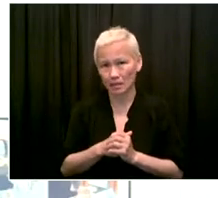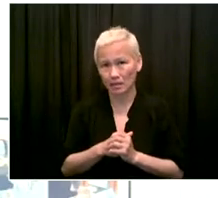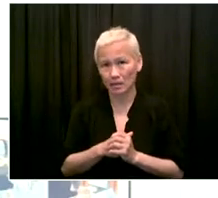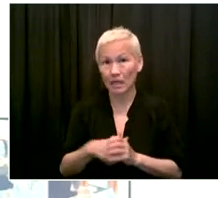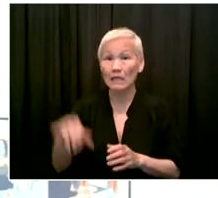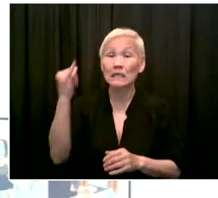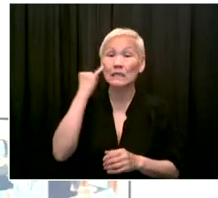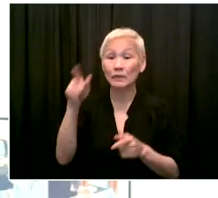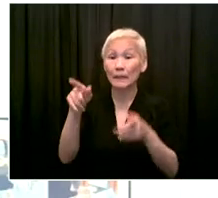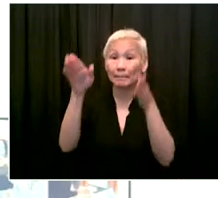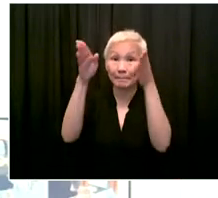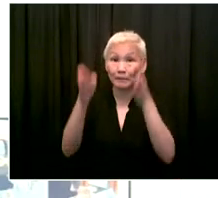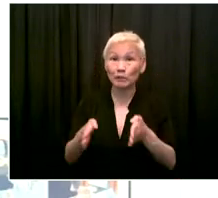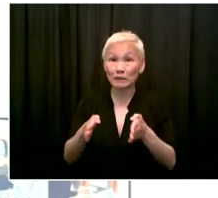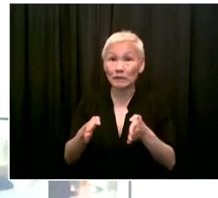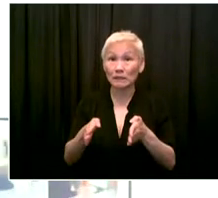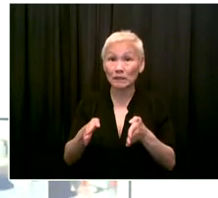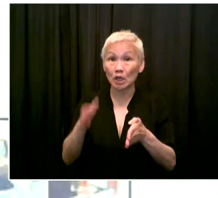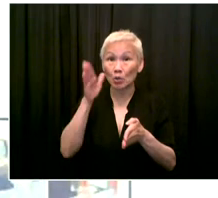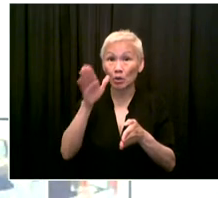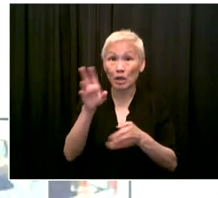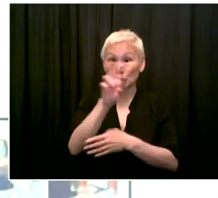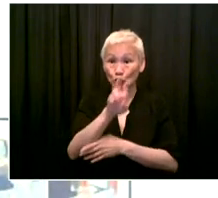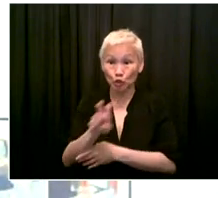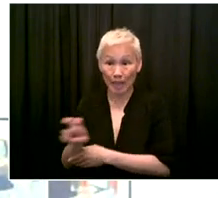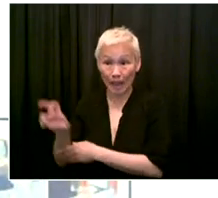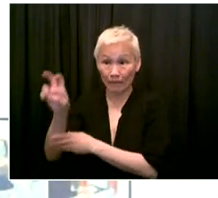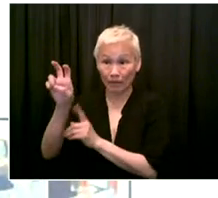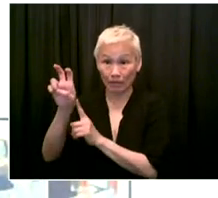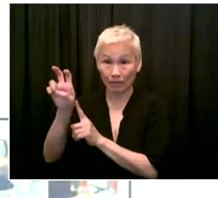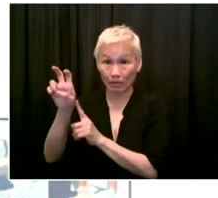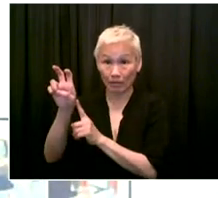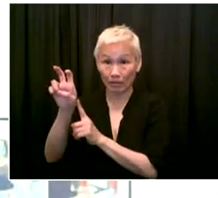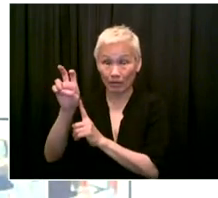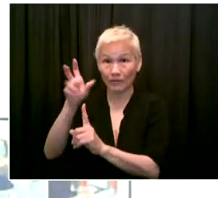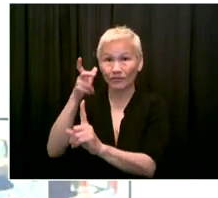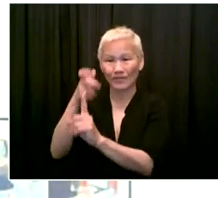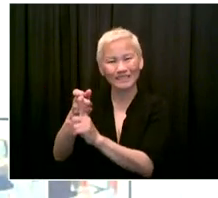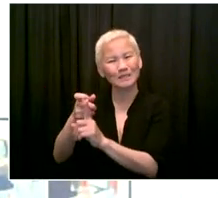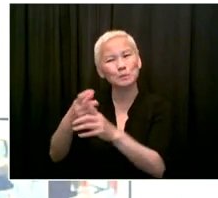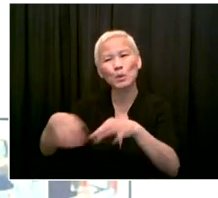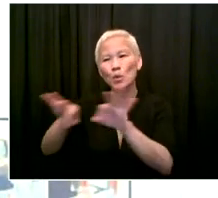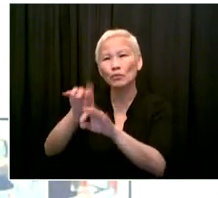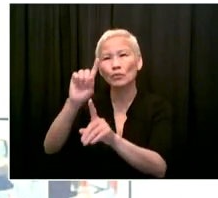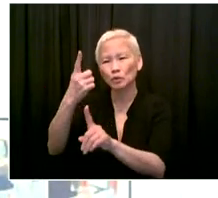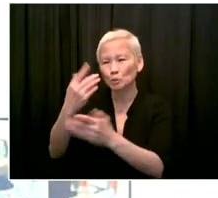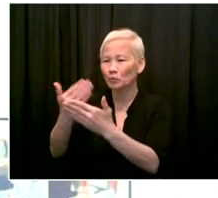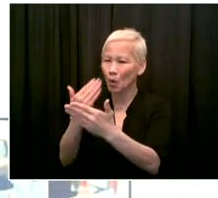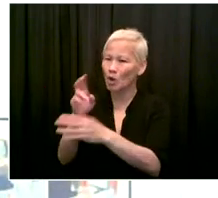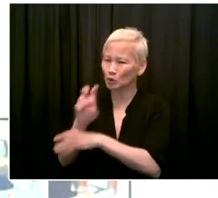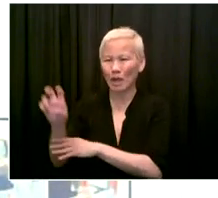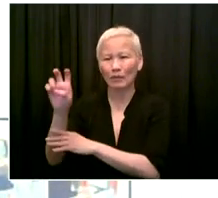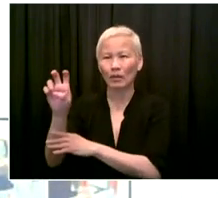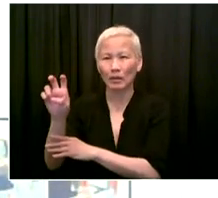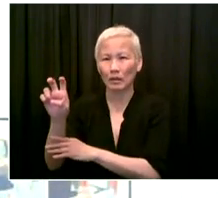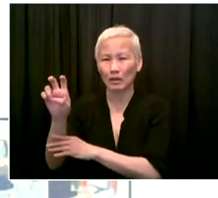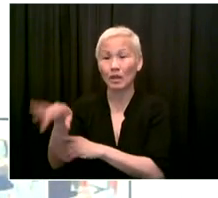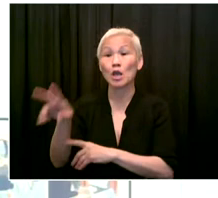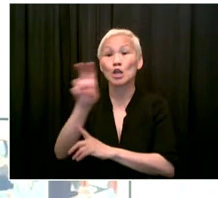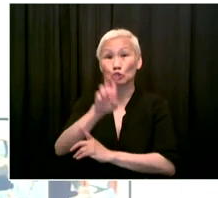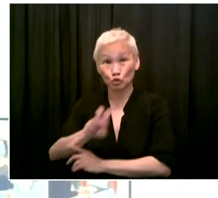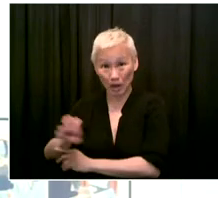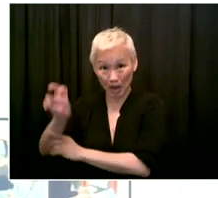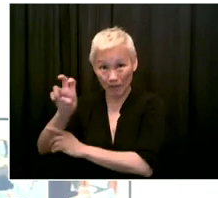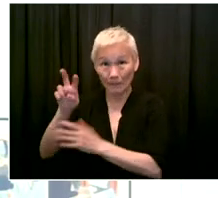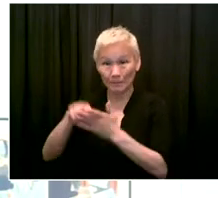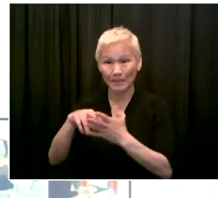travel, particularly because we know that travel is a risk factor for spread of the virus. So